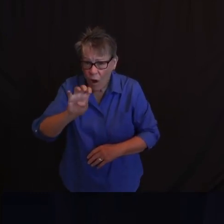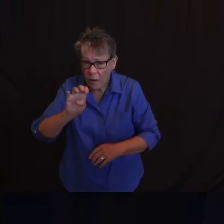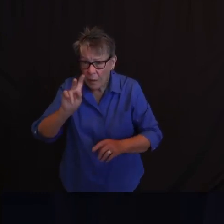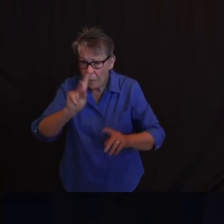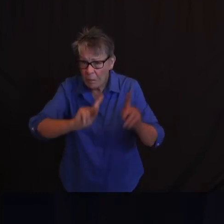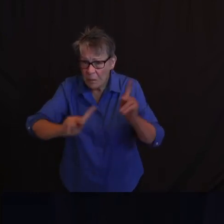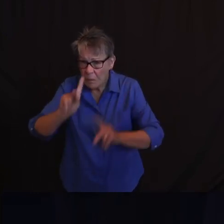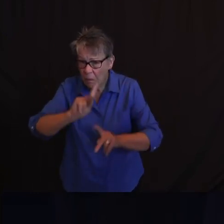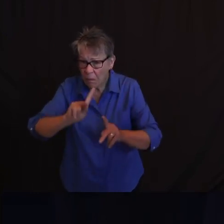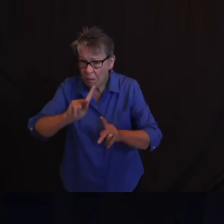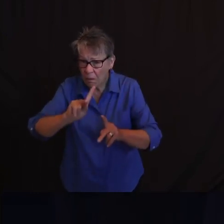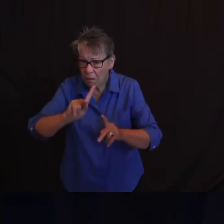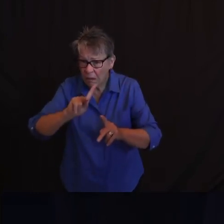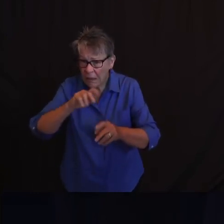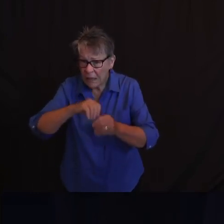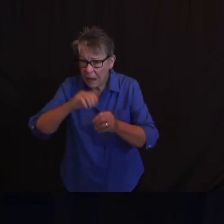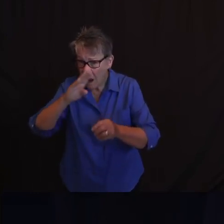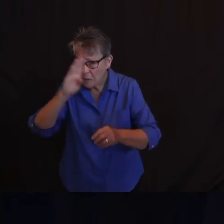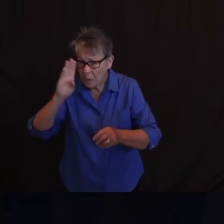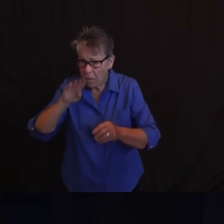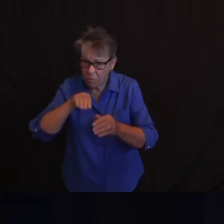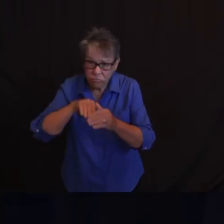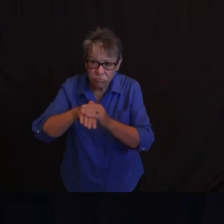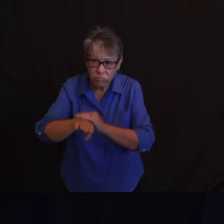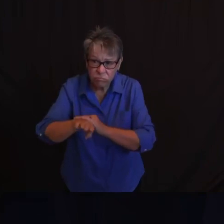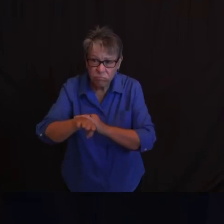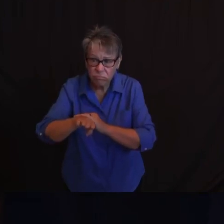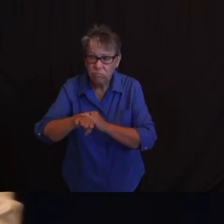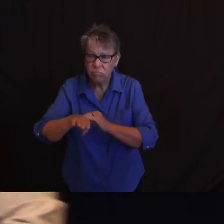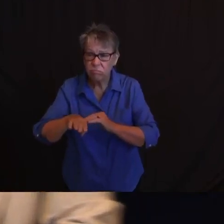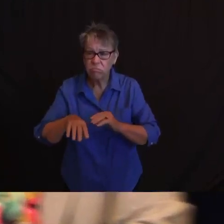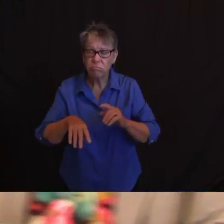this every day, and you give a very good explanation of it.